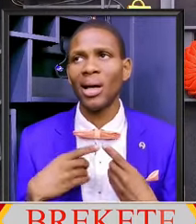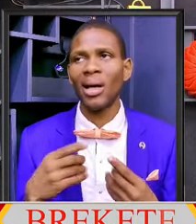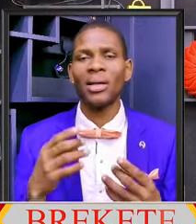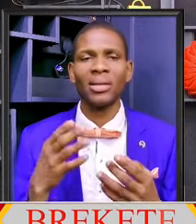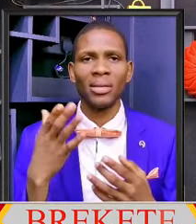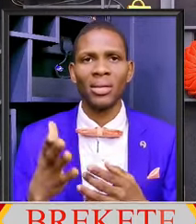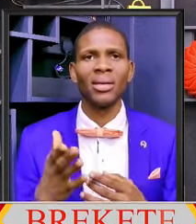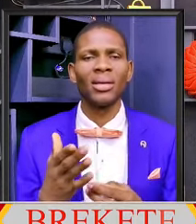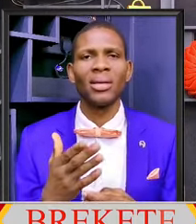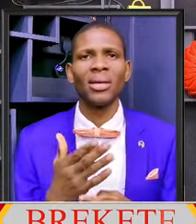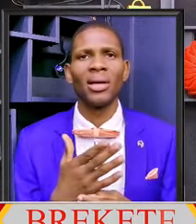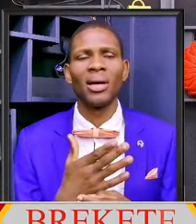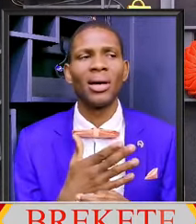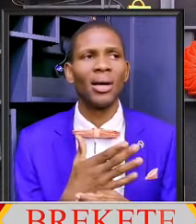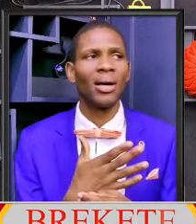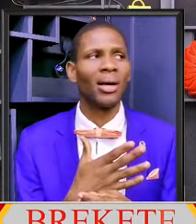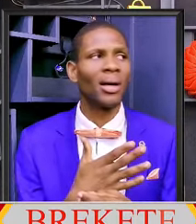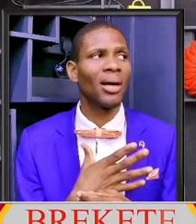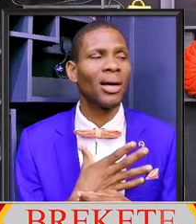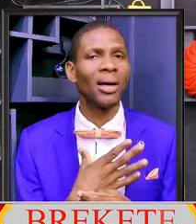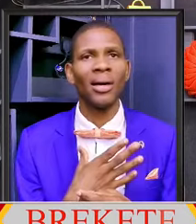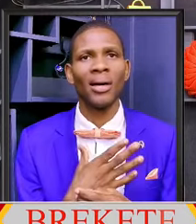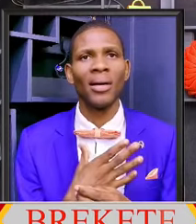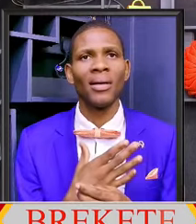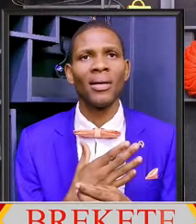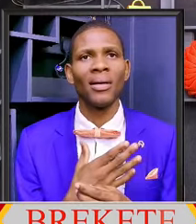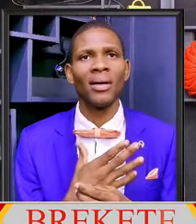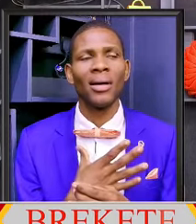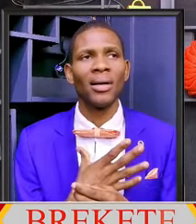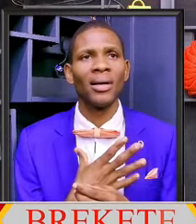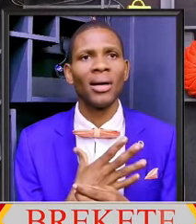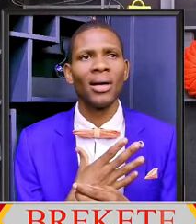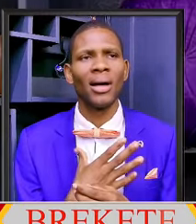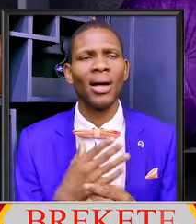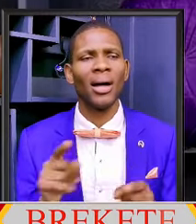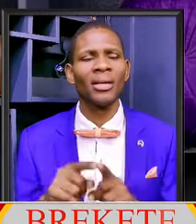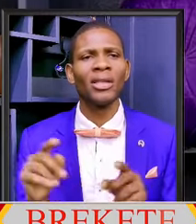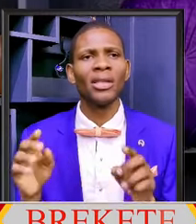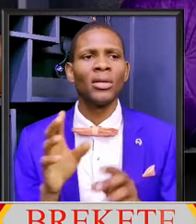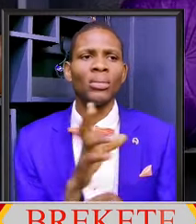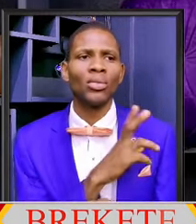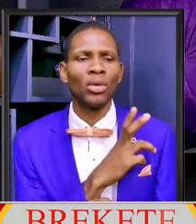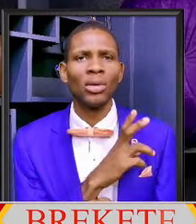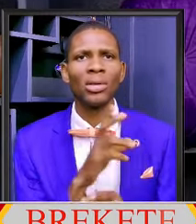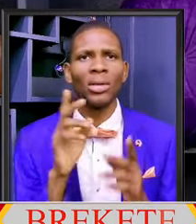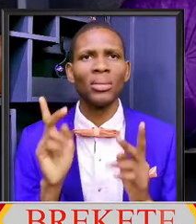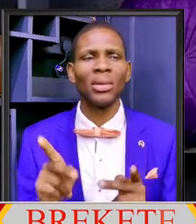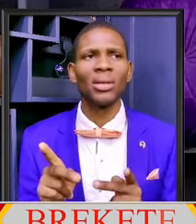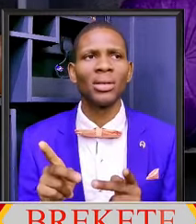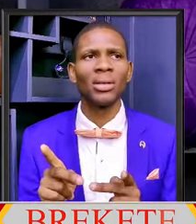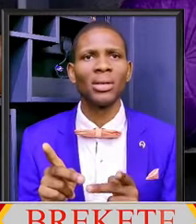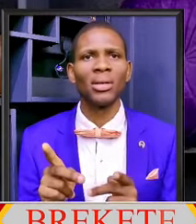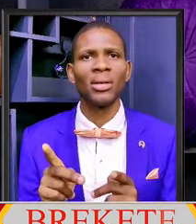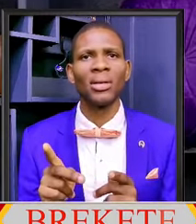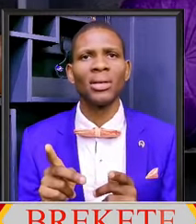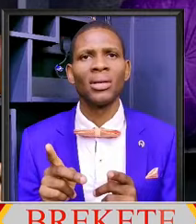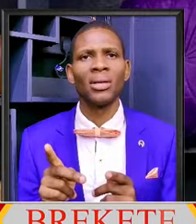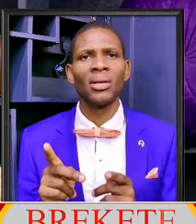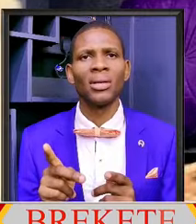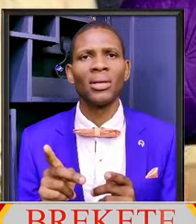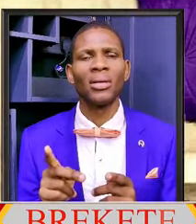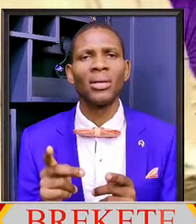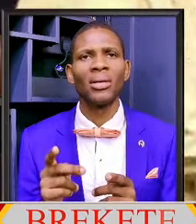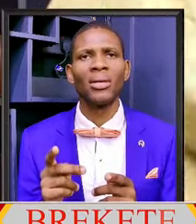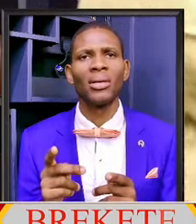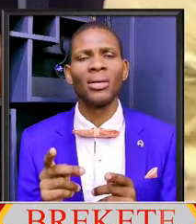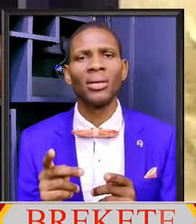police and the Brekete? Because there are two differences. Even the police were saying, if on a one judge matter, on a same one side, either on a day